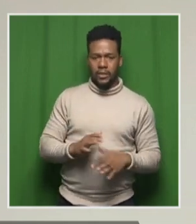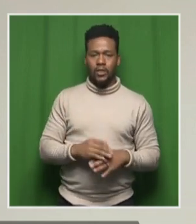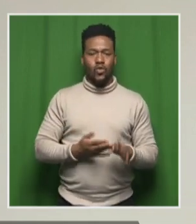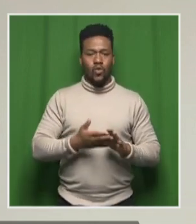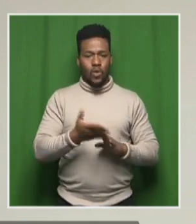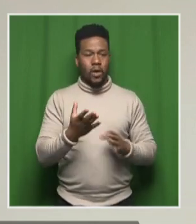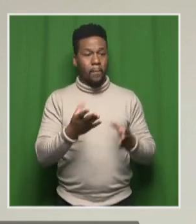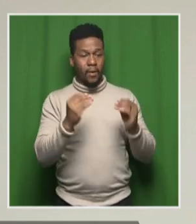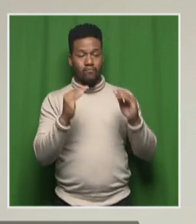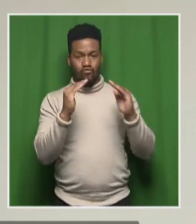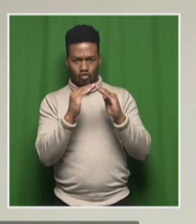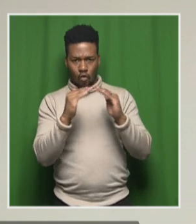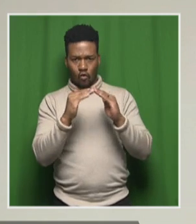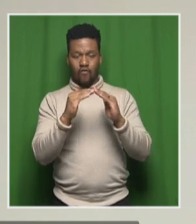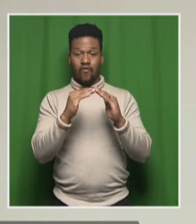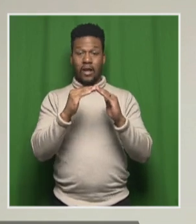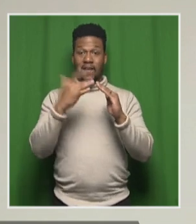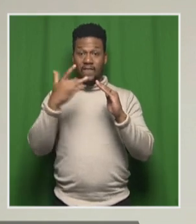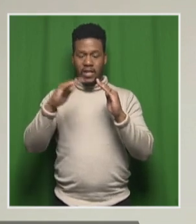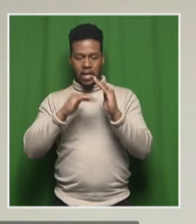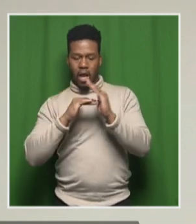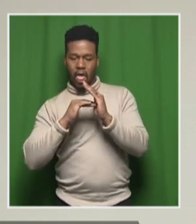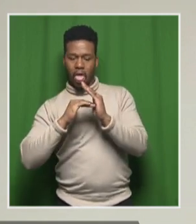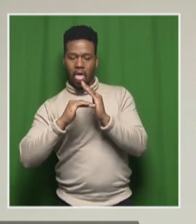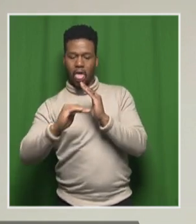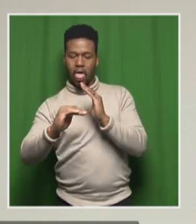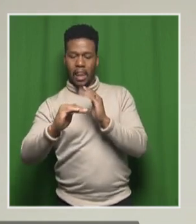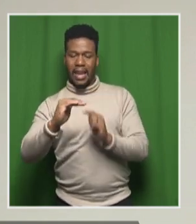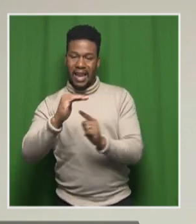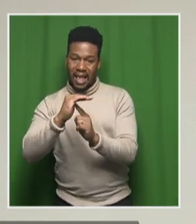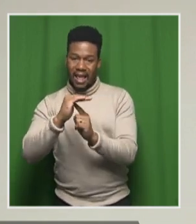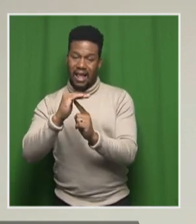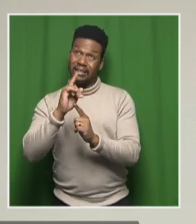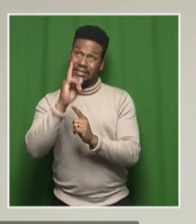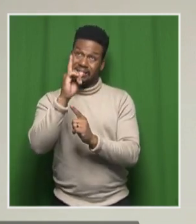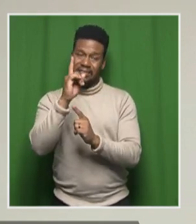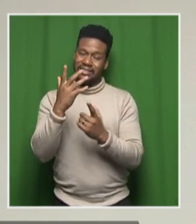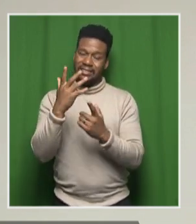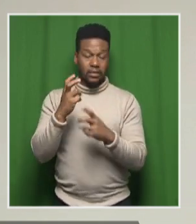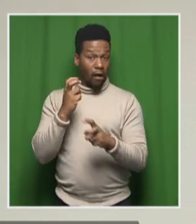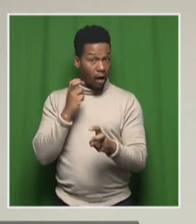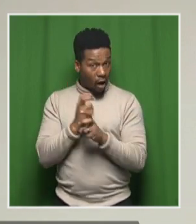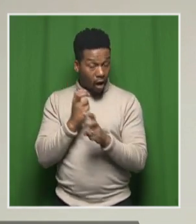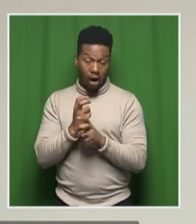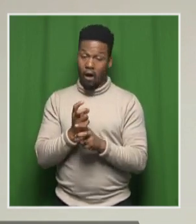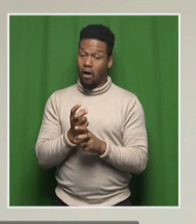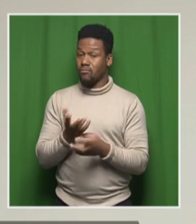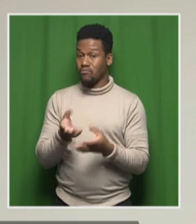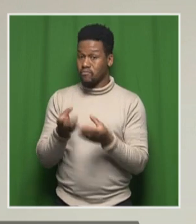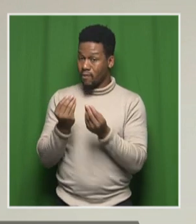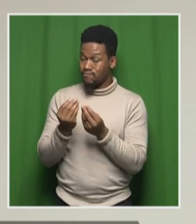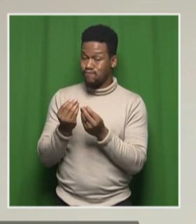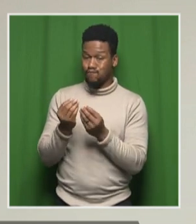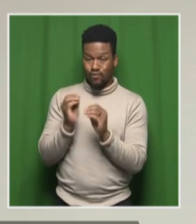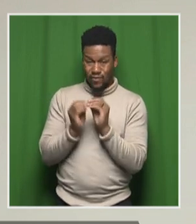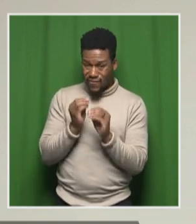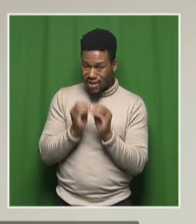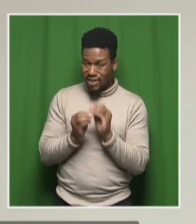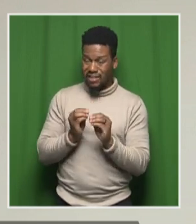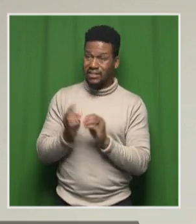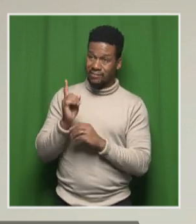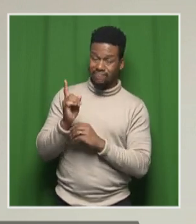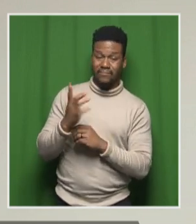on. The ceiling took a little bit longer because obviously it's acoustic panels. They're not that easy to get. Yeah, sure. And of course the cleaning of